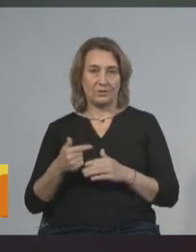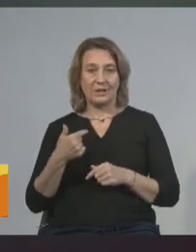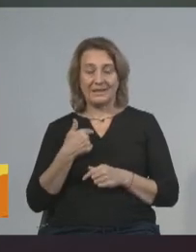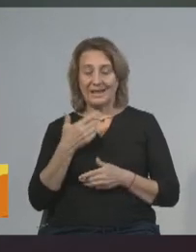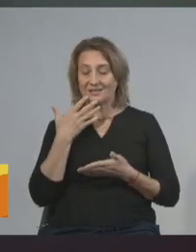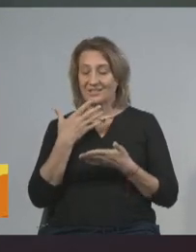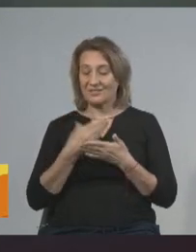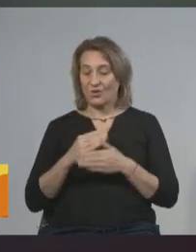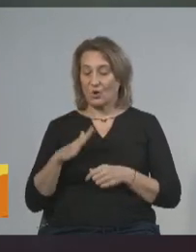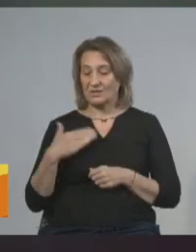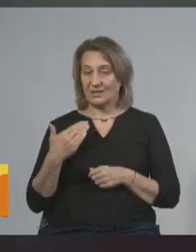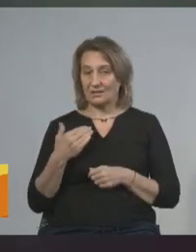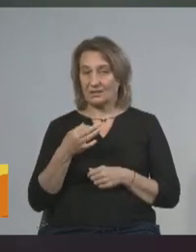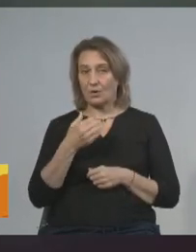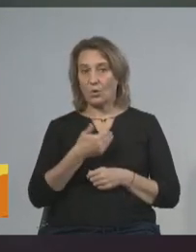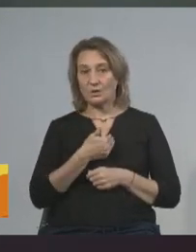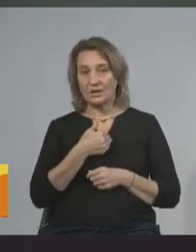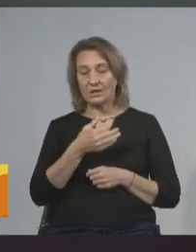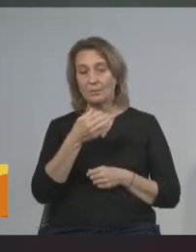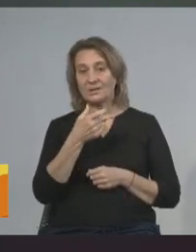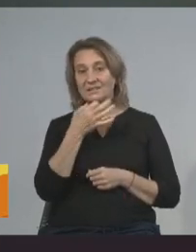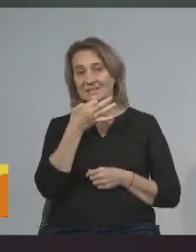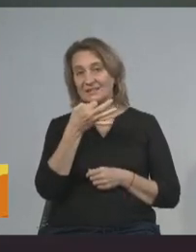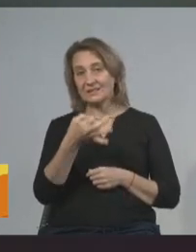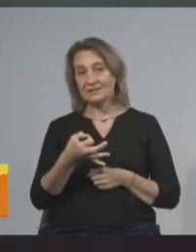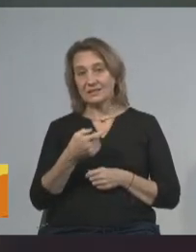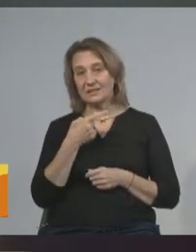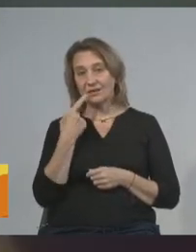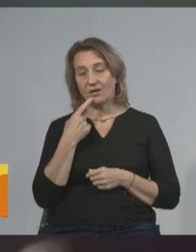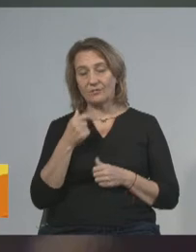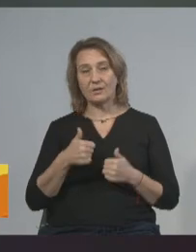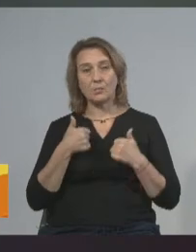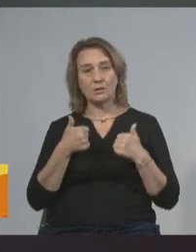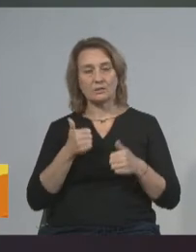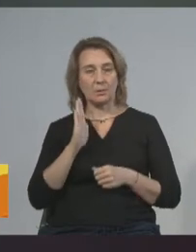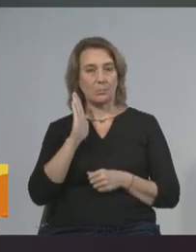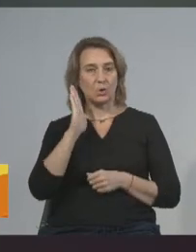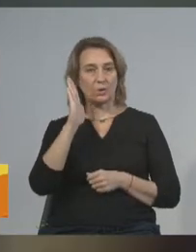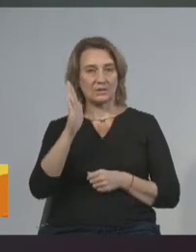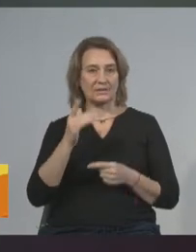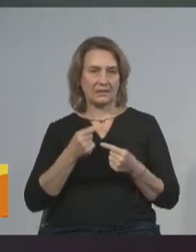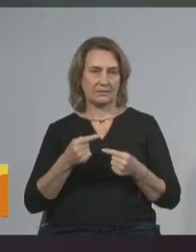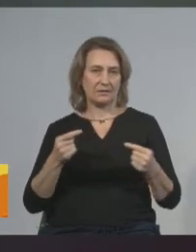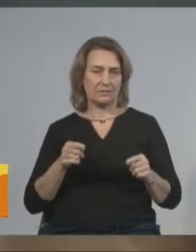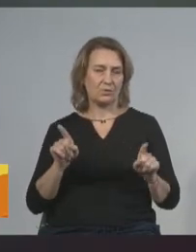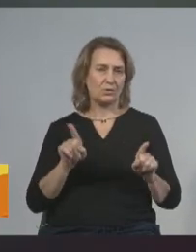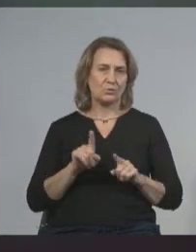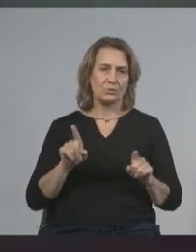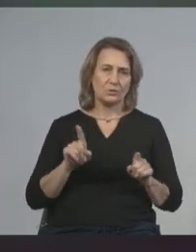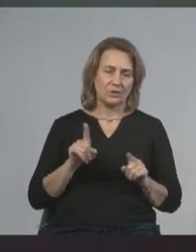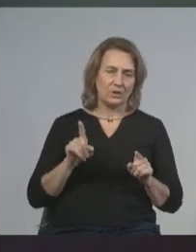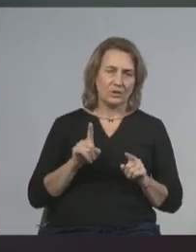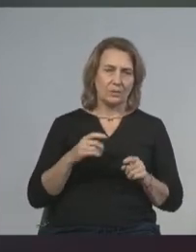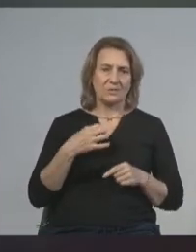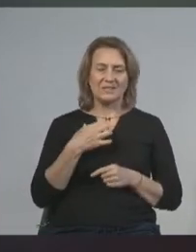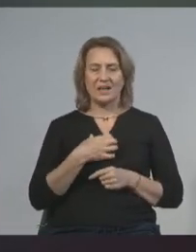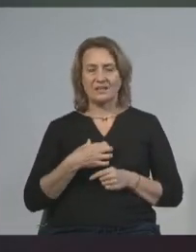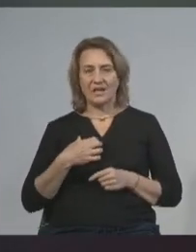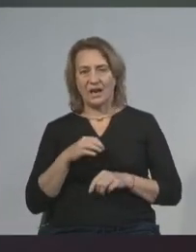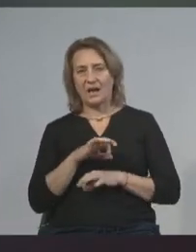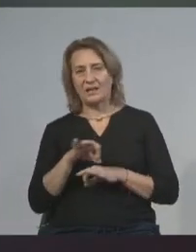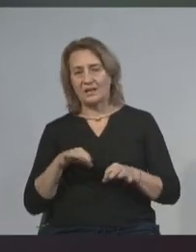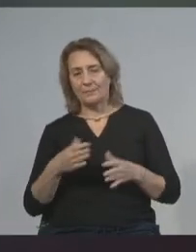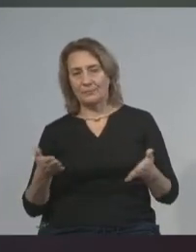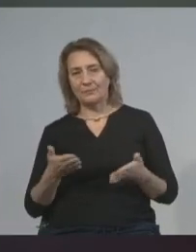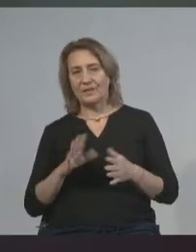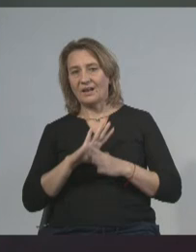expecting it so i would like to say that we are discussing very progressive things on monetization on